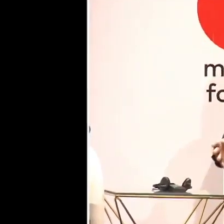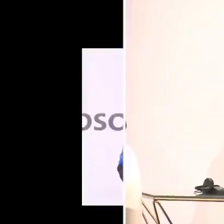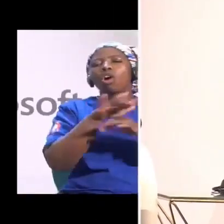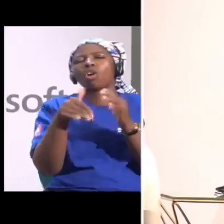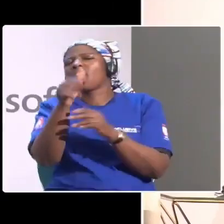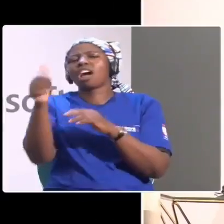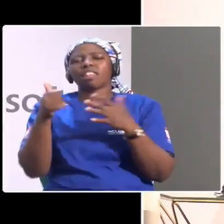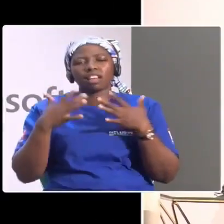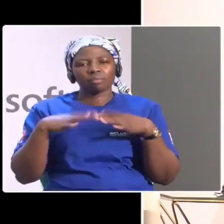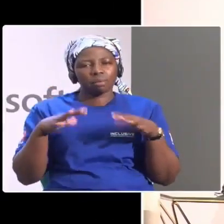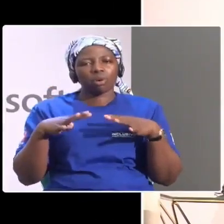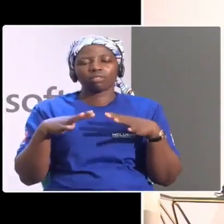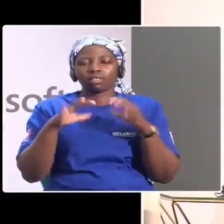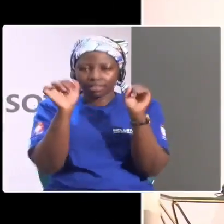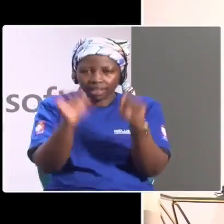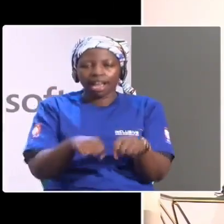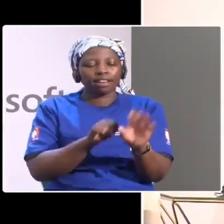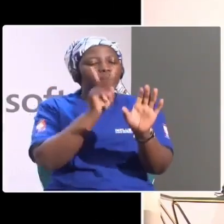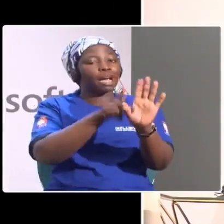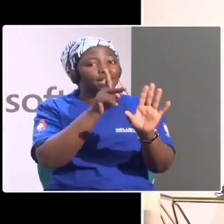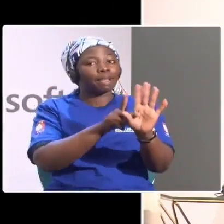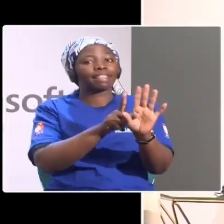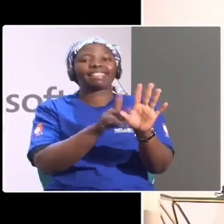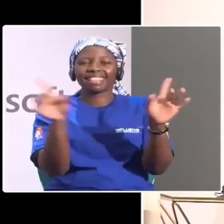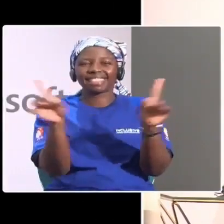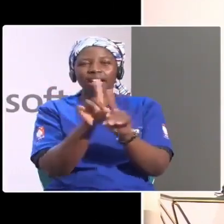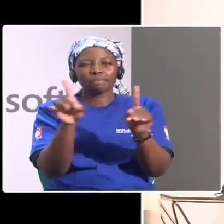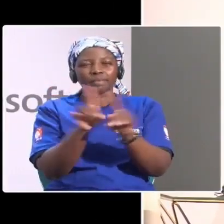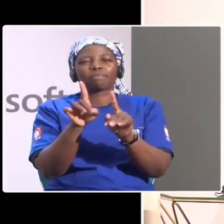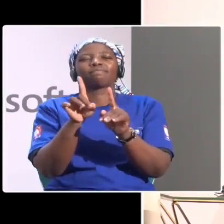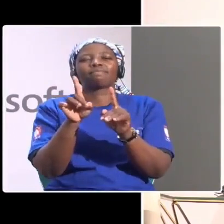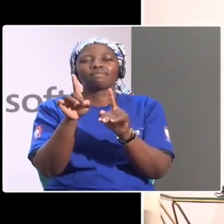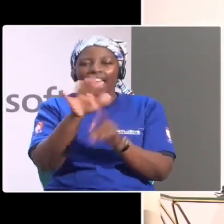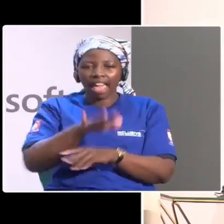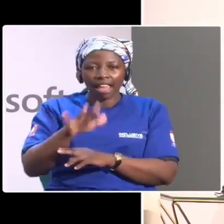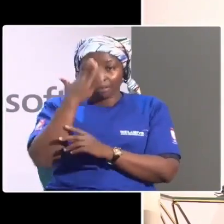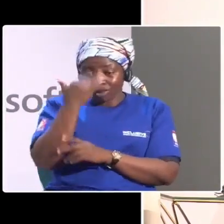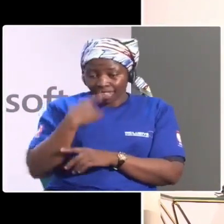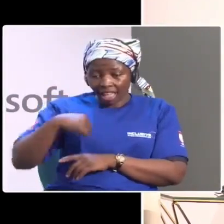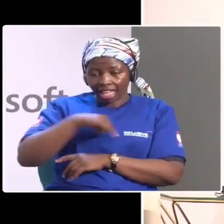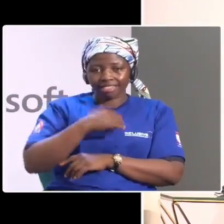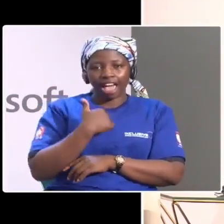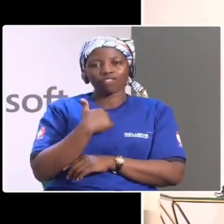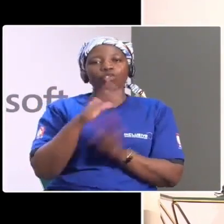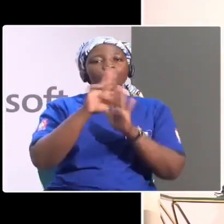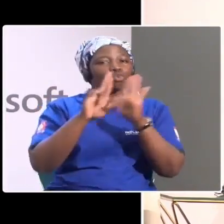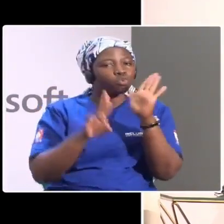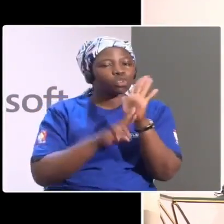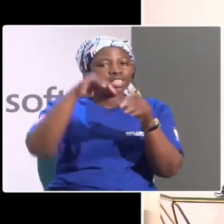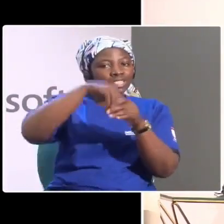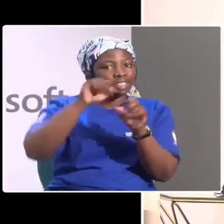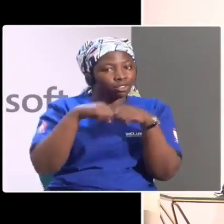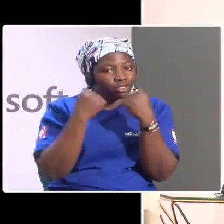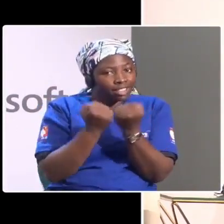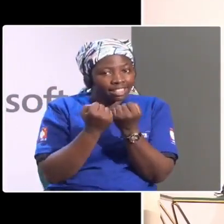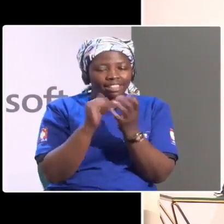else is able to participate in that context. And it is because we have order in the society, and